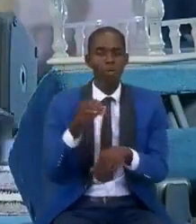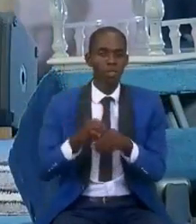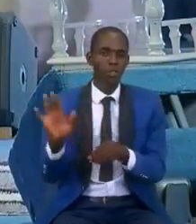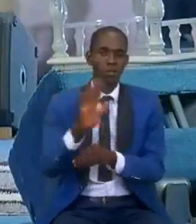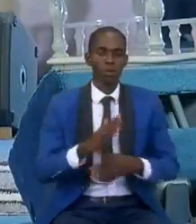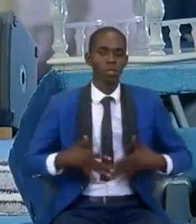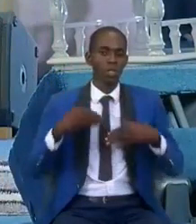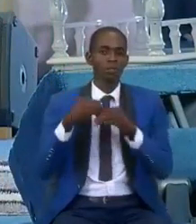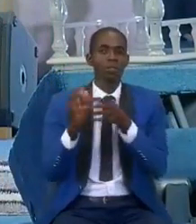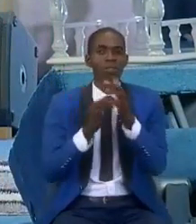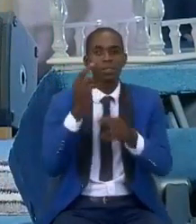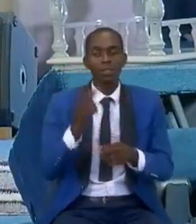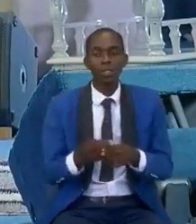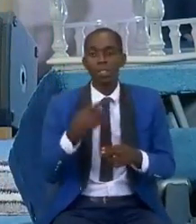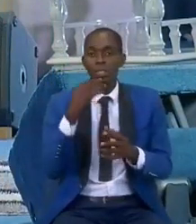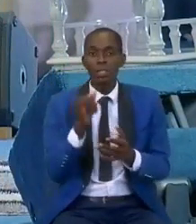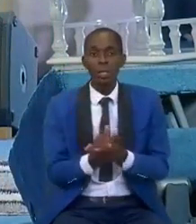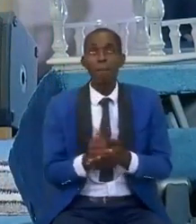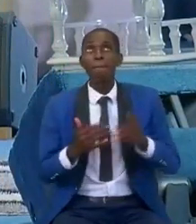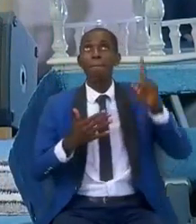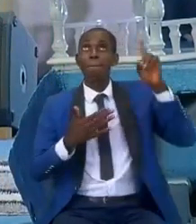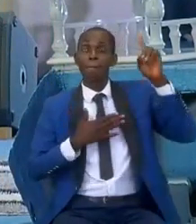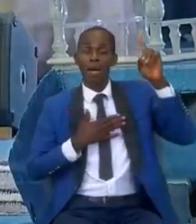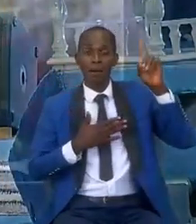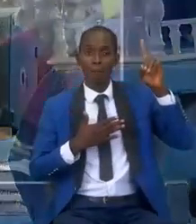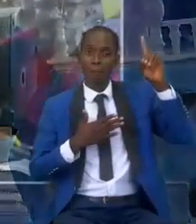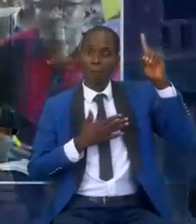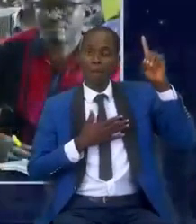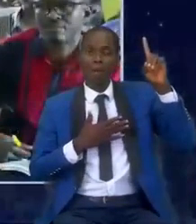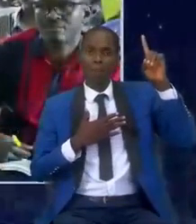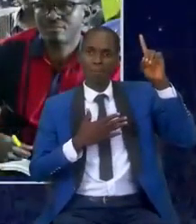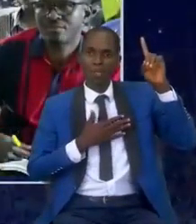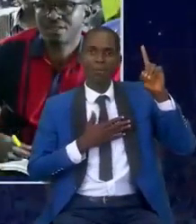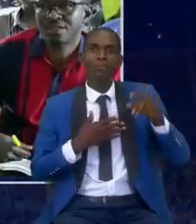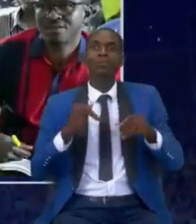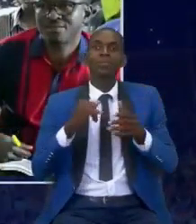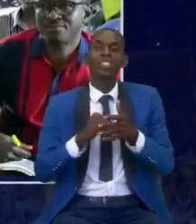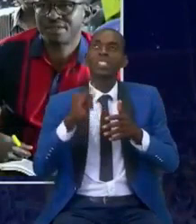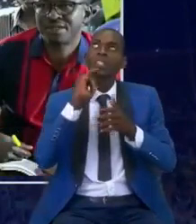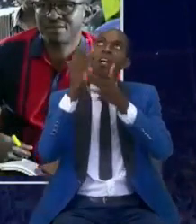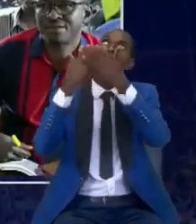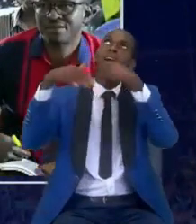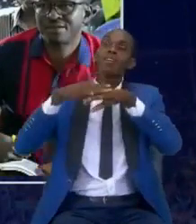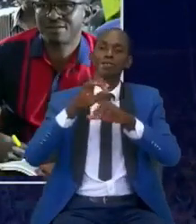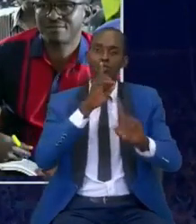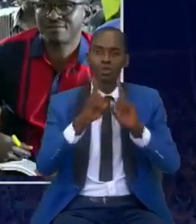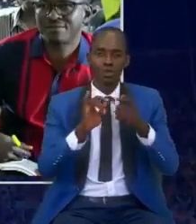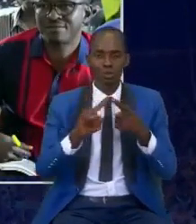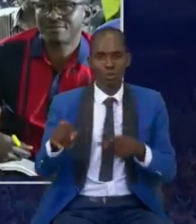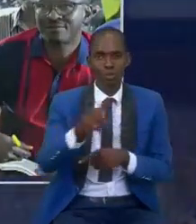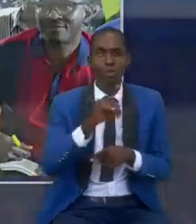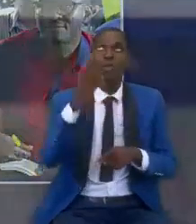my, it's heaven talking. It's the God of heaven talking and declaring to us. And it